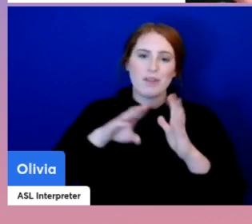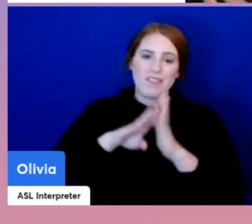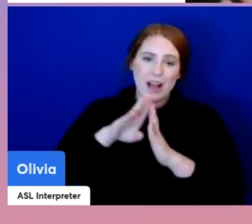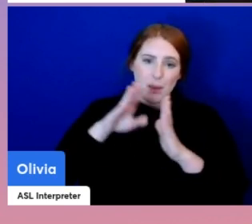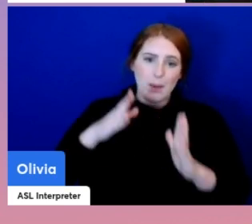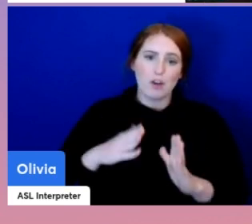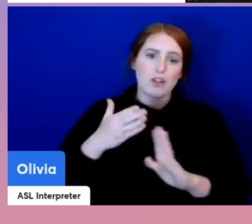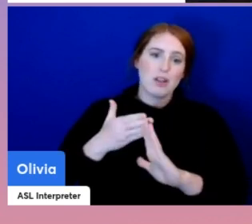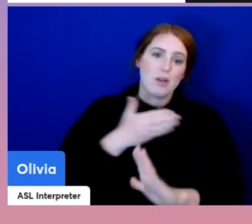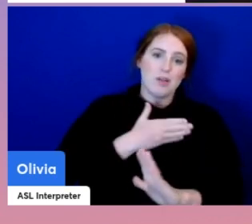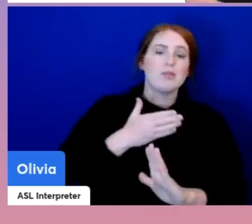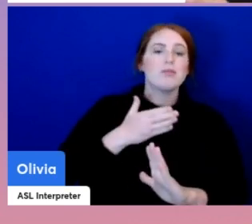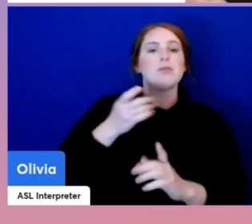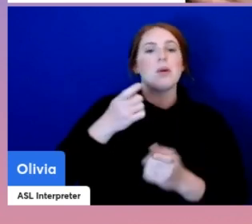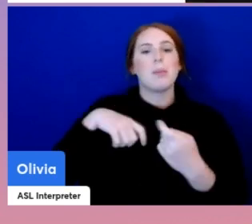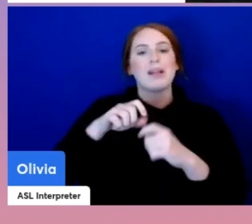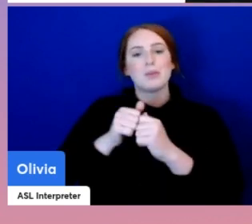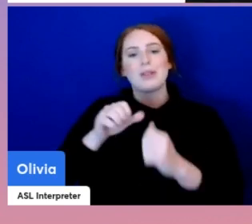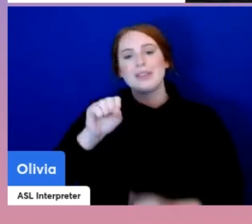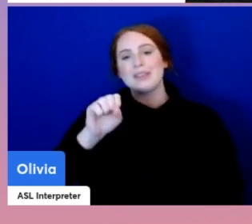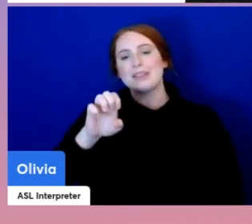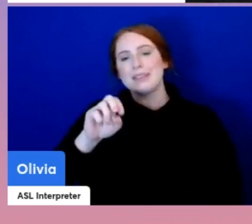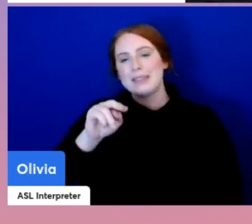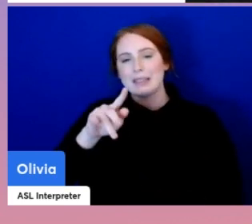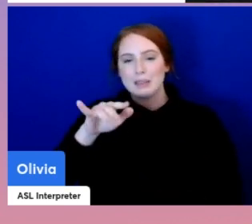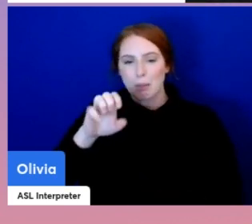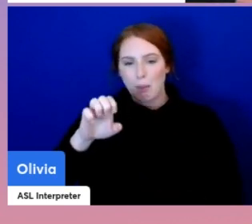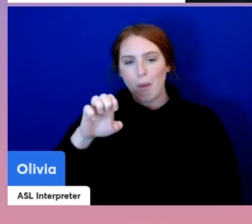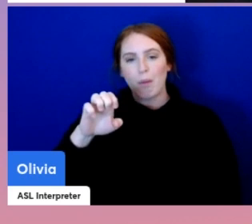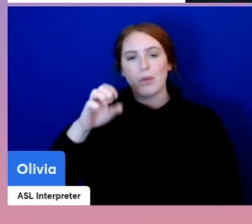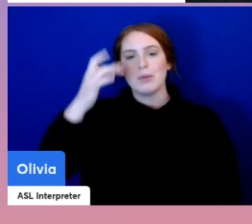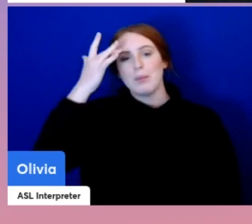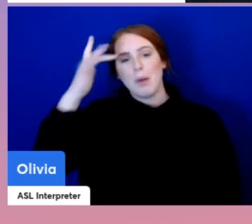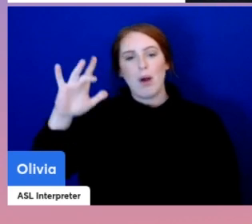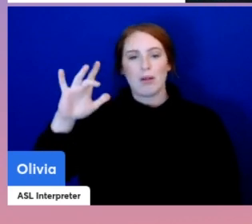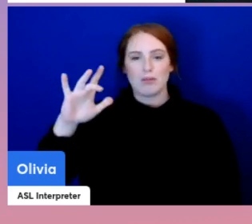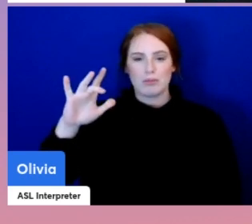with sensible defaults that cover most use cases and ensure that the